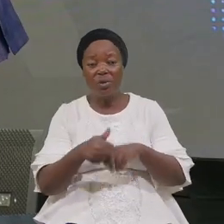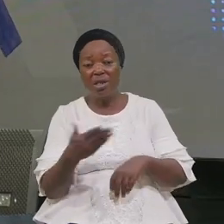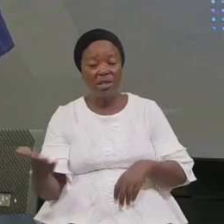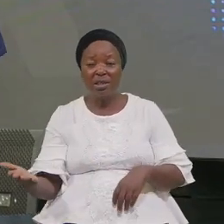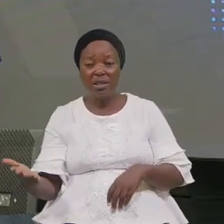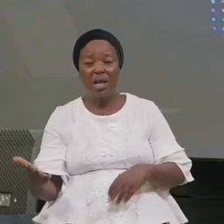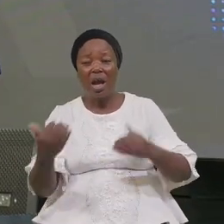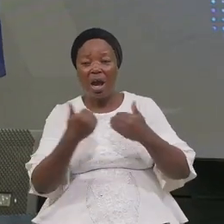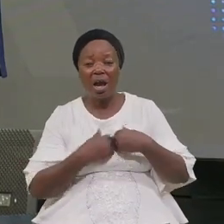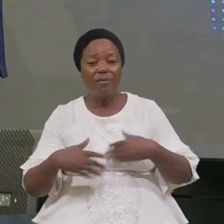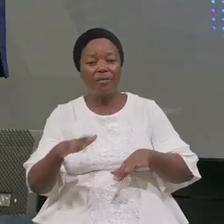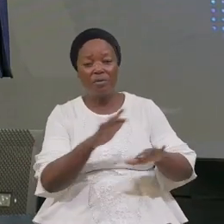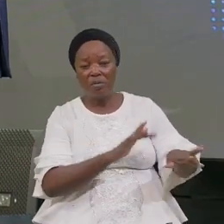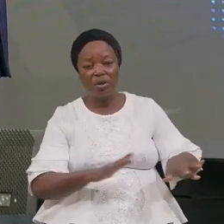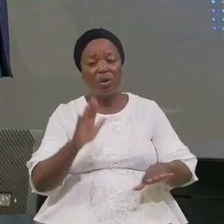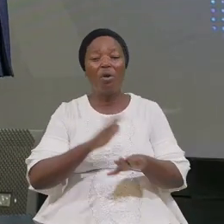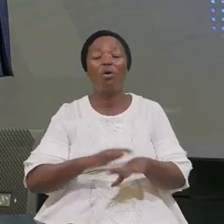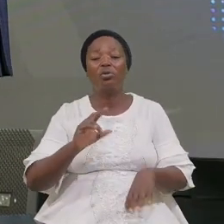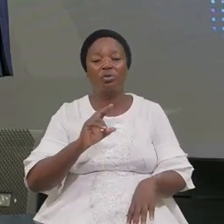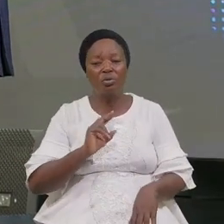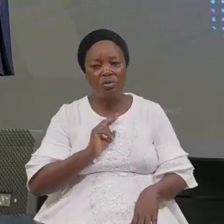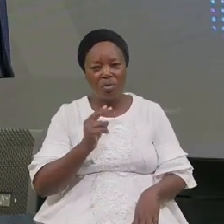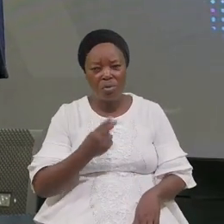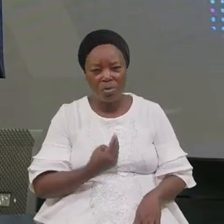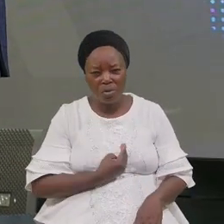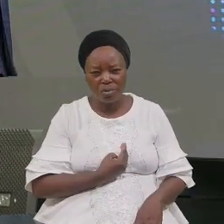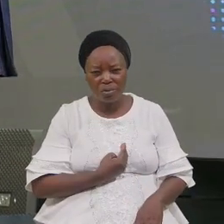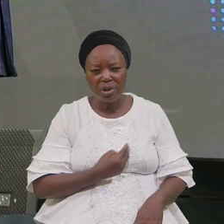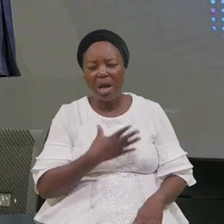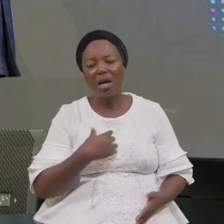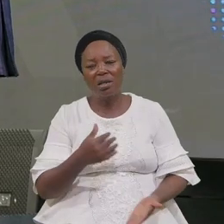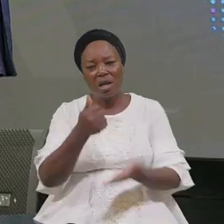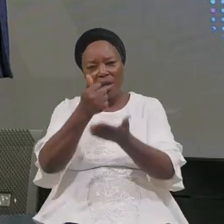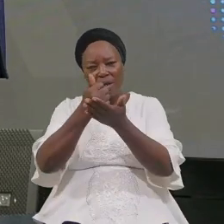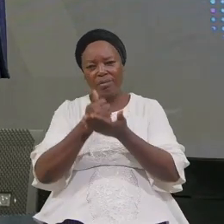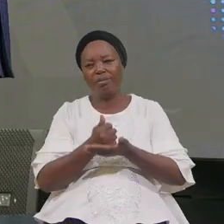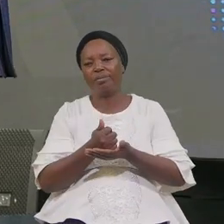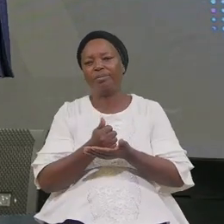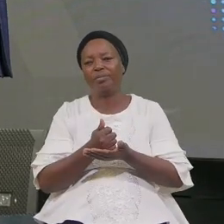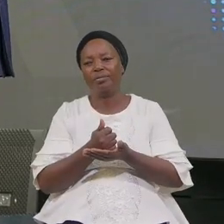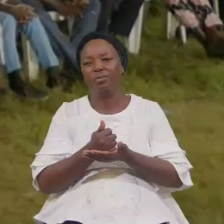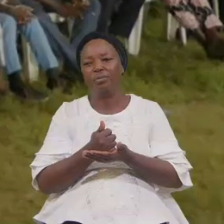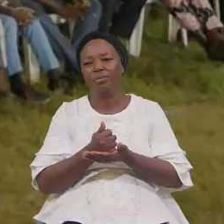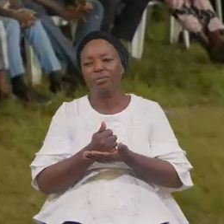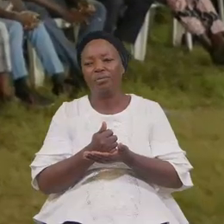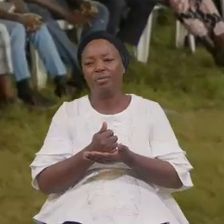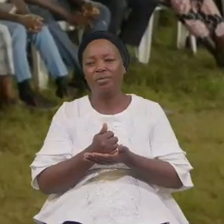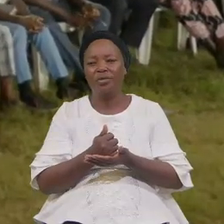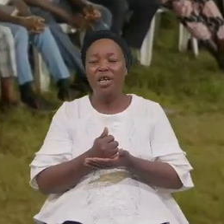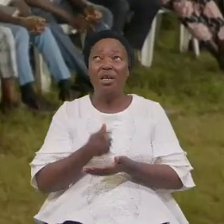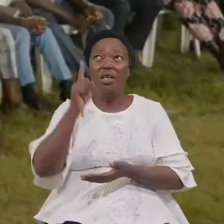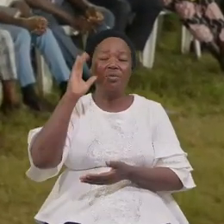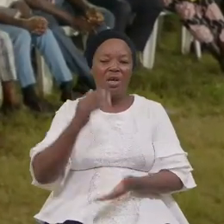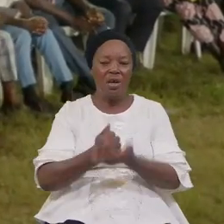have compassion on us and help us. He'll help you tonight. He